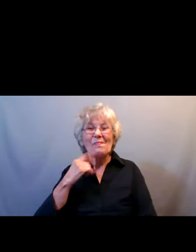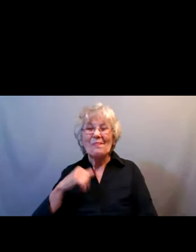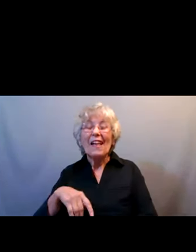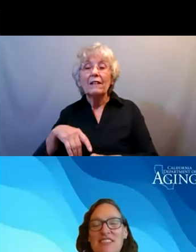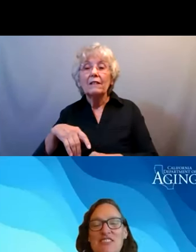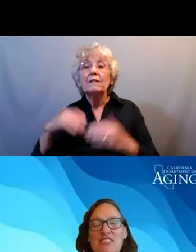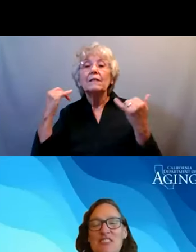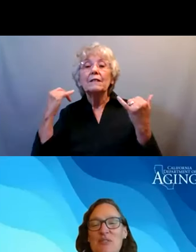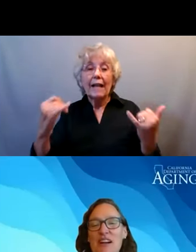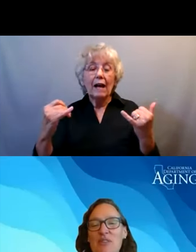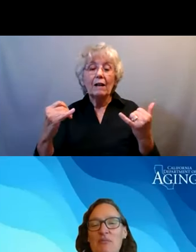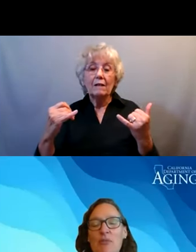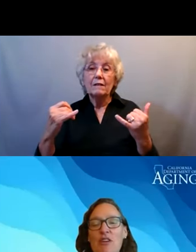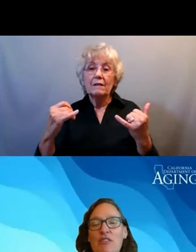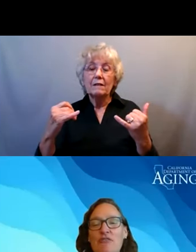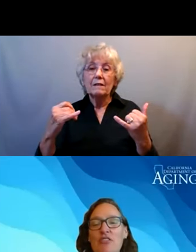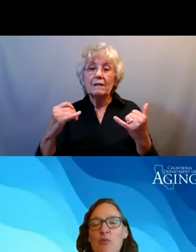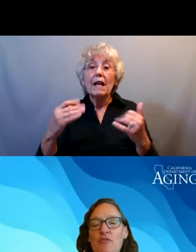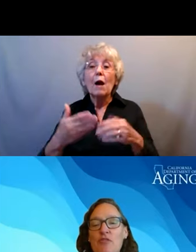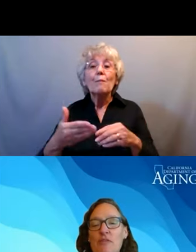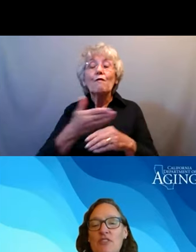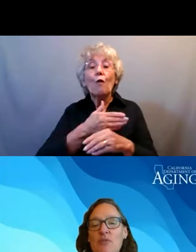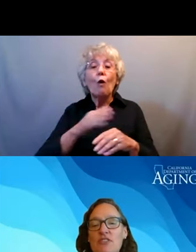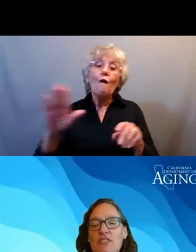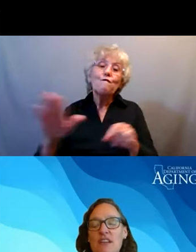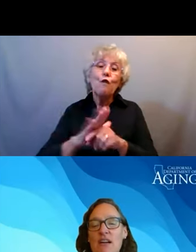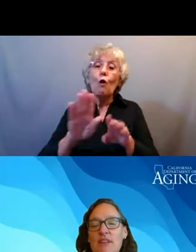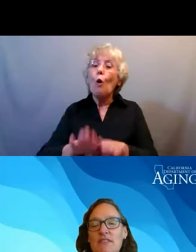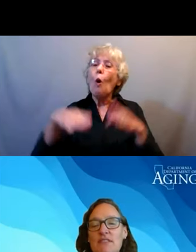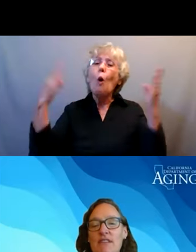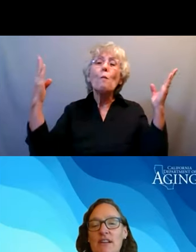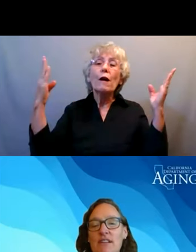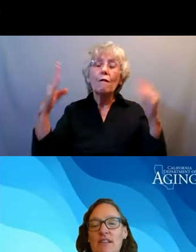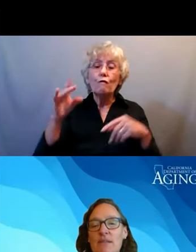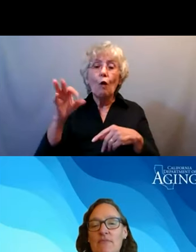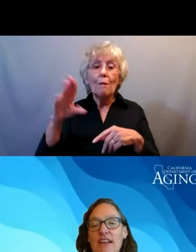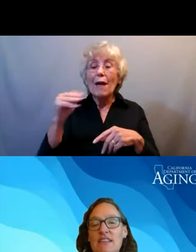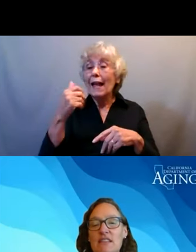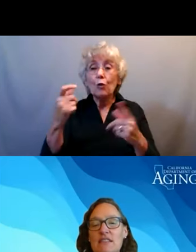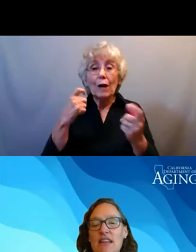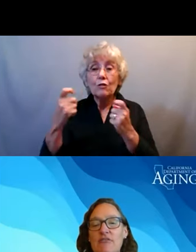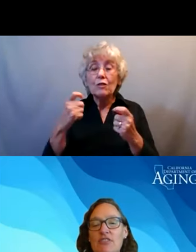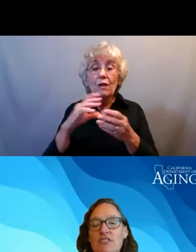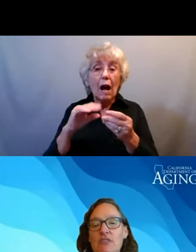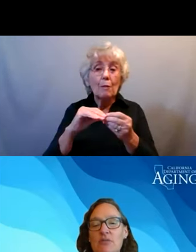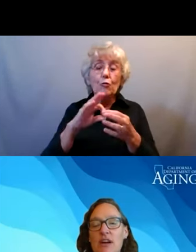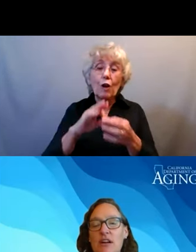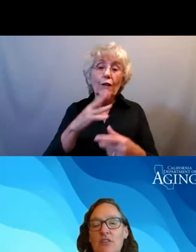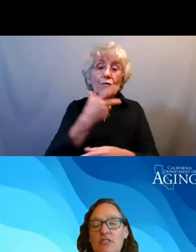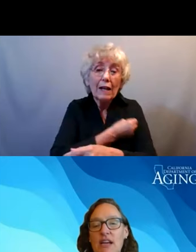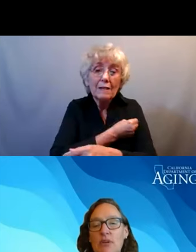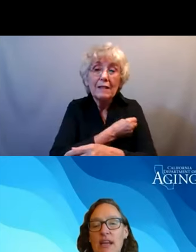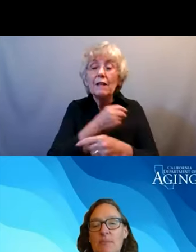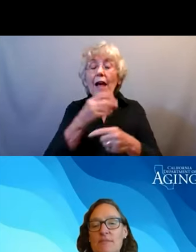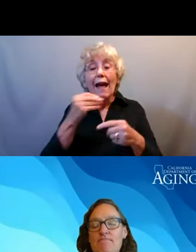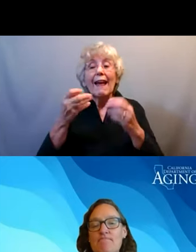And now let's turn to, before we go to full open forum, if there's questions and comments on vaccines and efforts to close